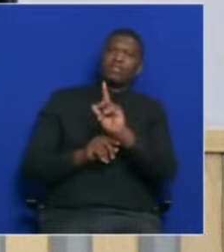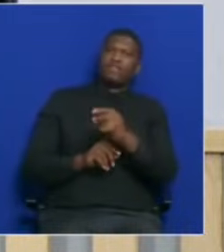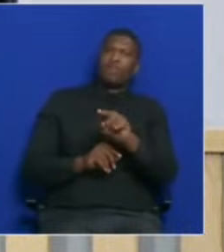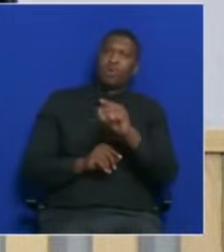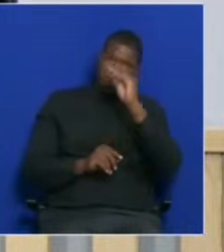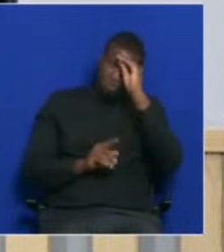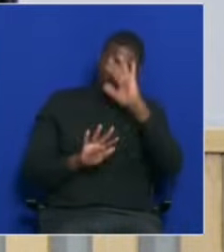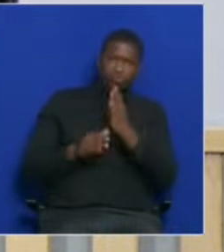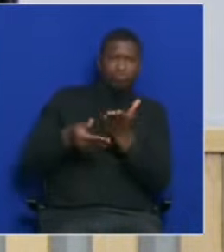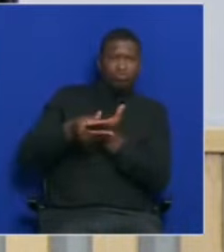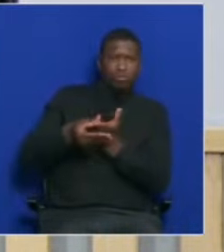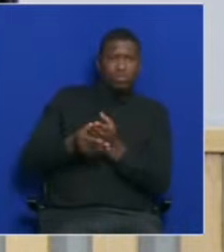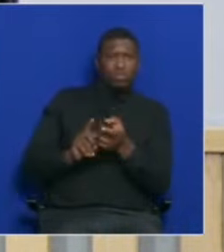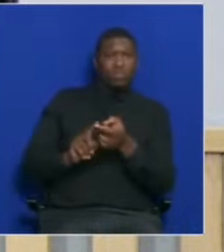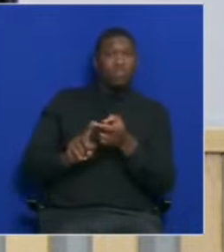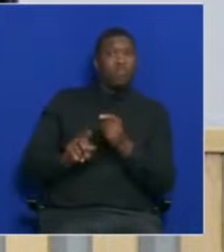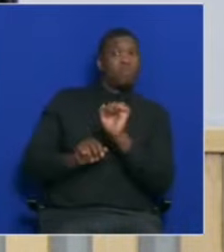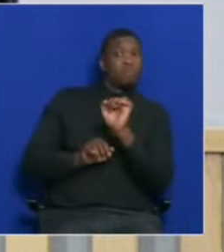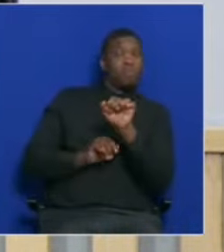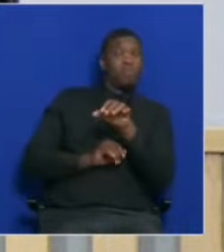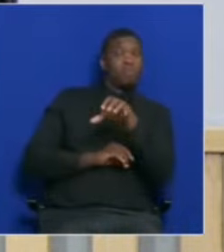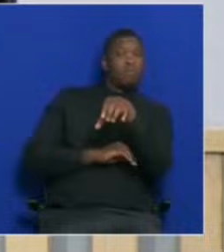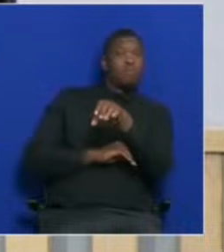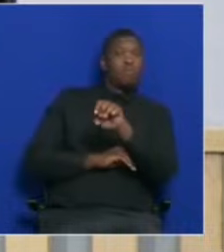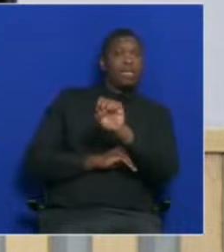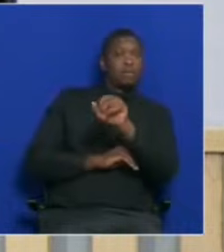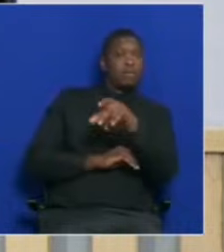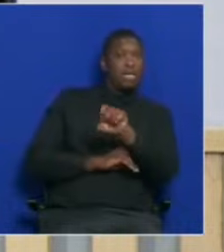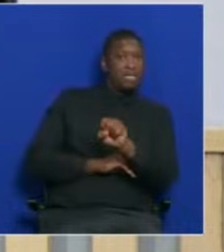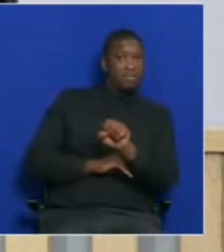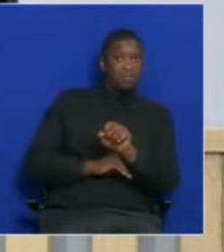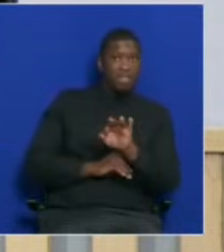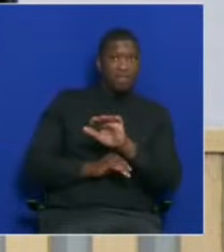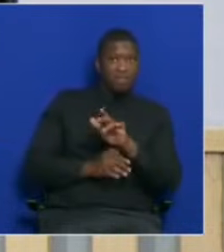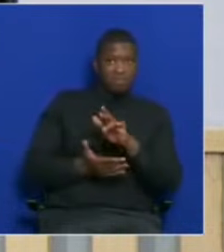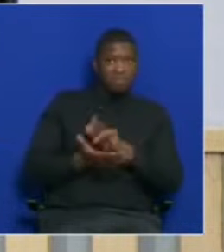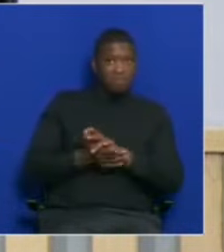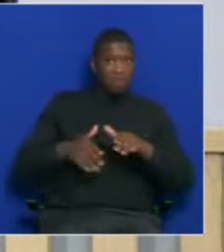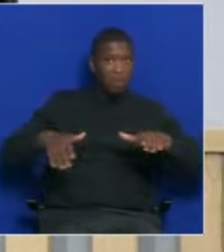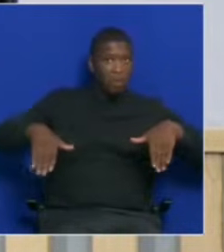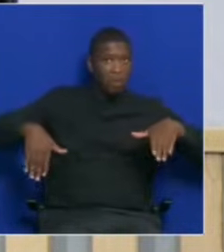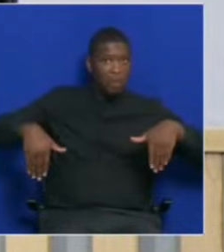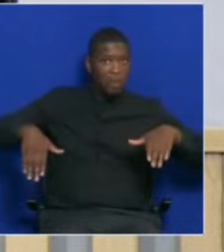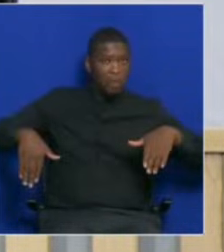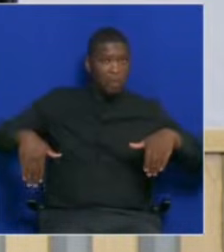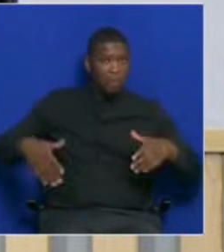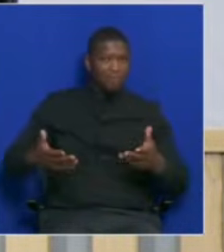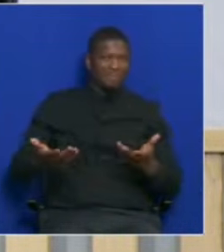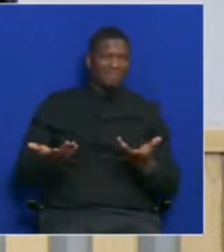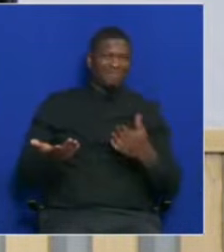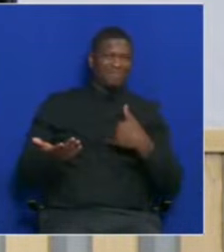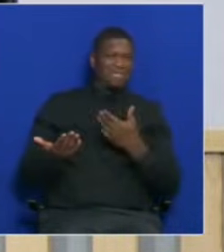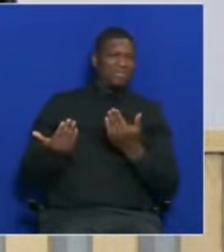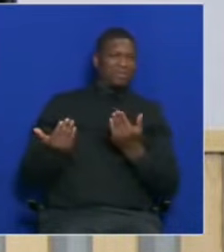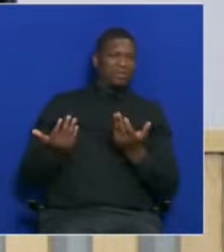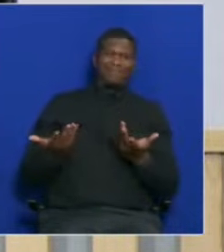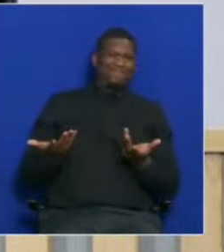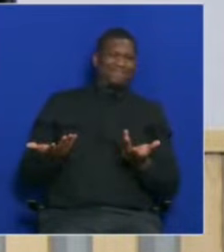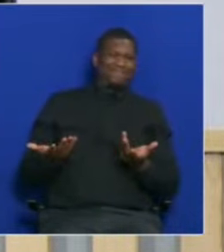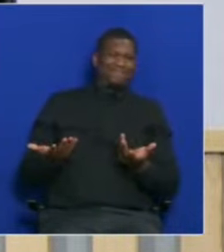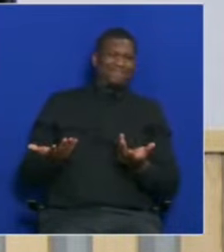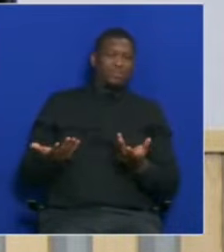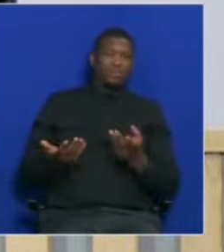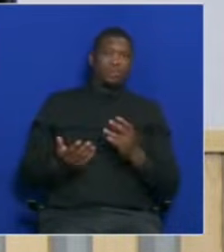SAPS if a matter is not authorized in IDEC. So that is